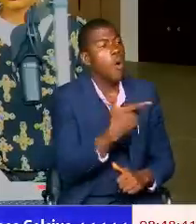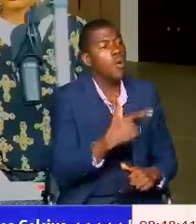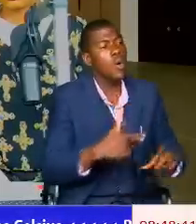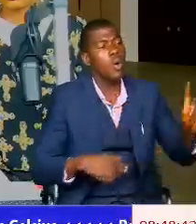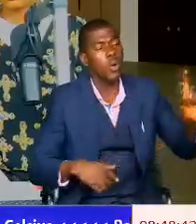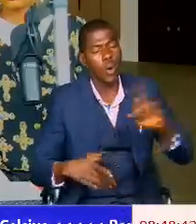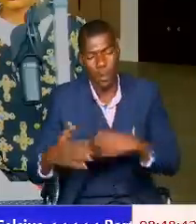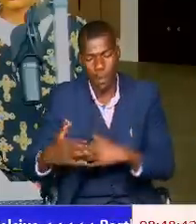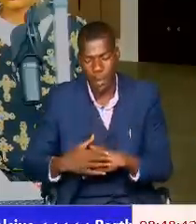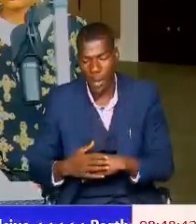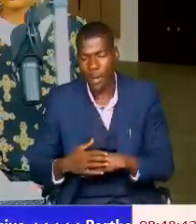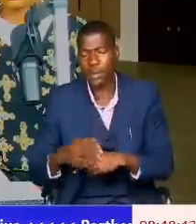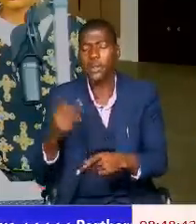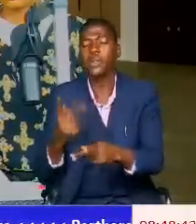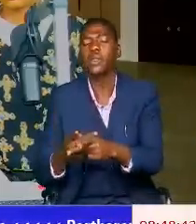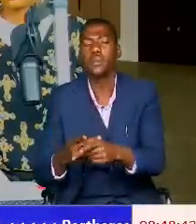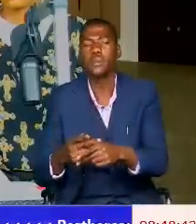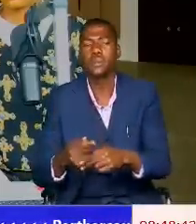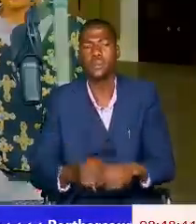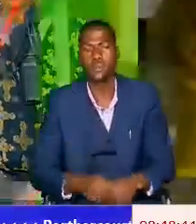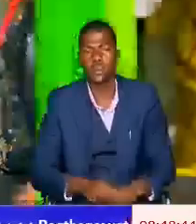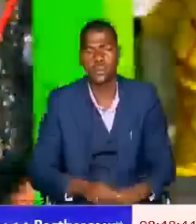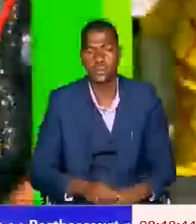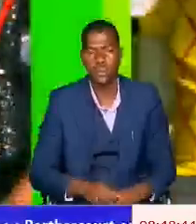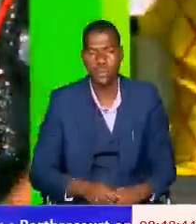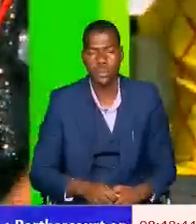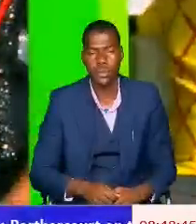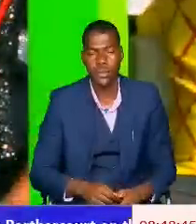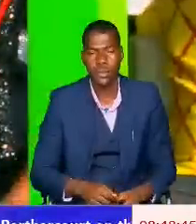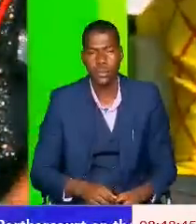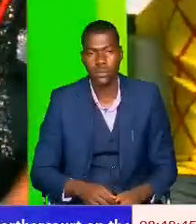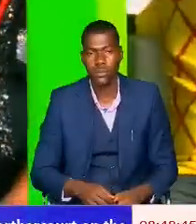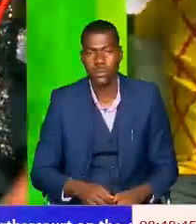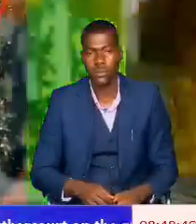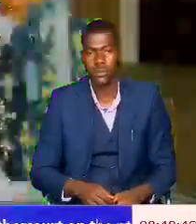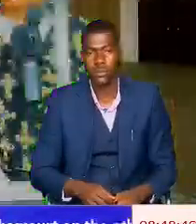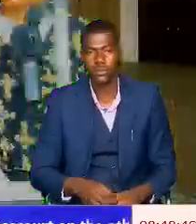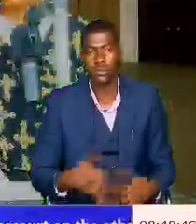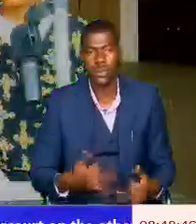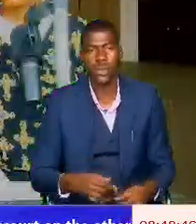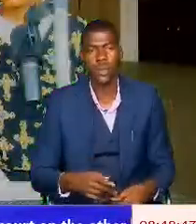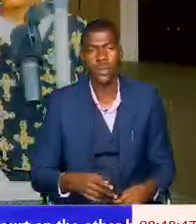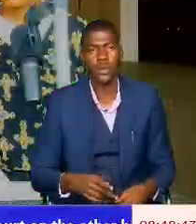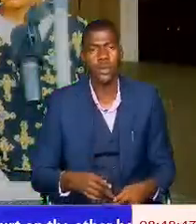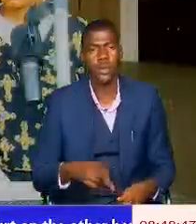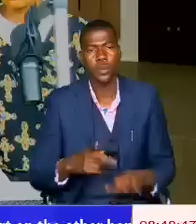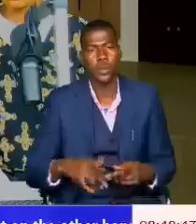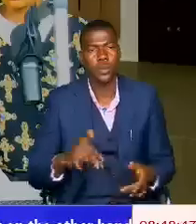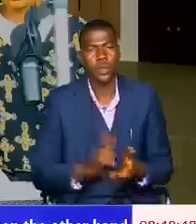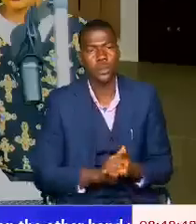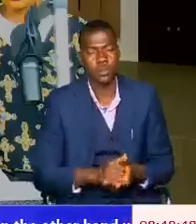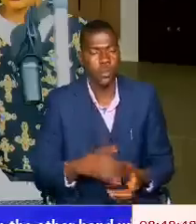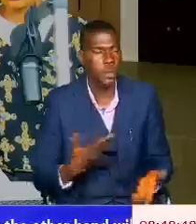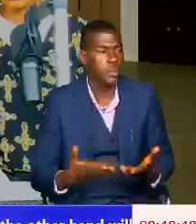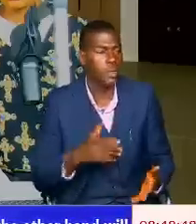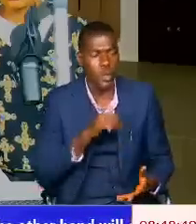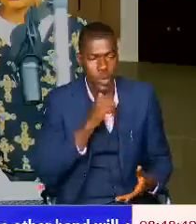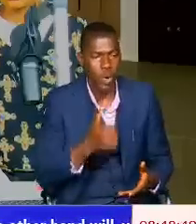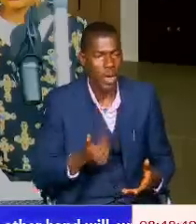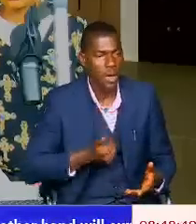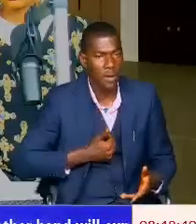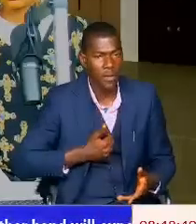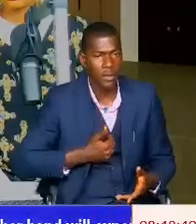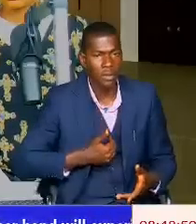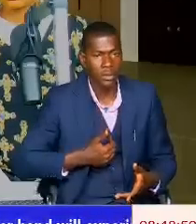post-something-something syndrome and waiting syndrome. Now there, then they rehabilitate them. The one way no get leg, they put an artificial leg. The one way no get